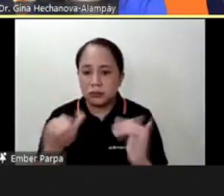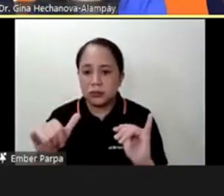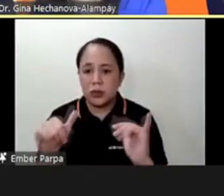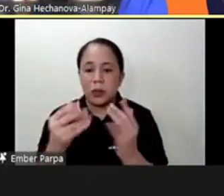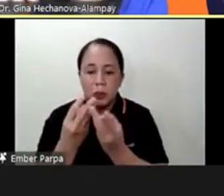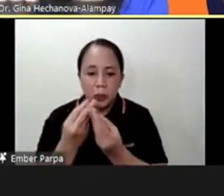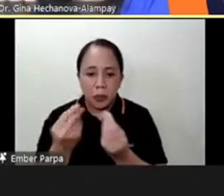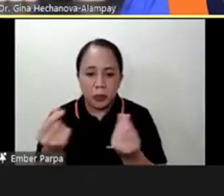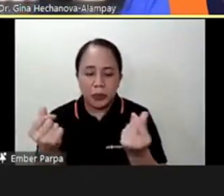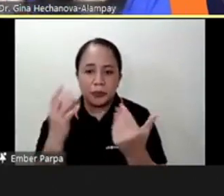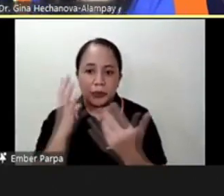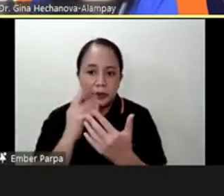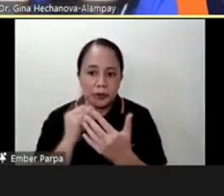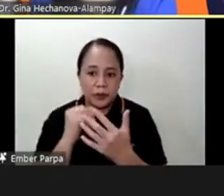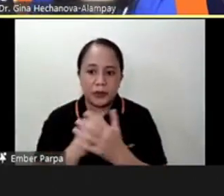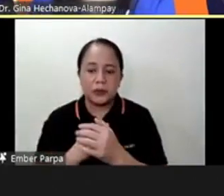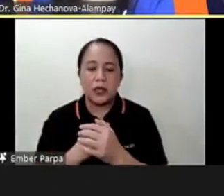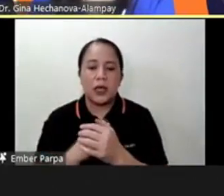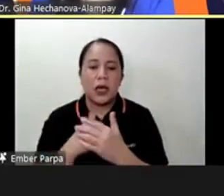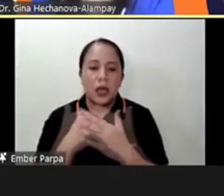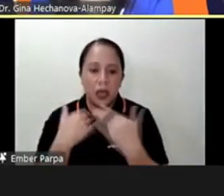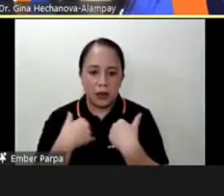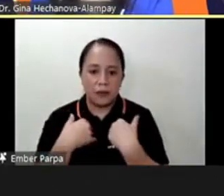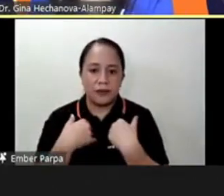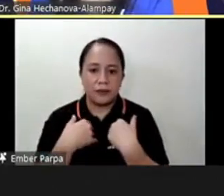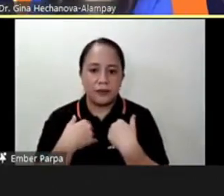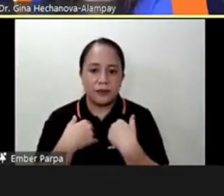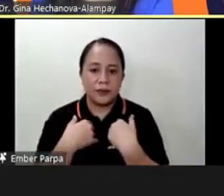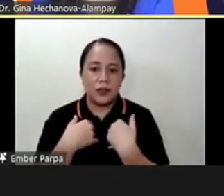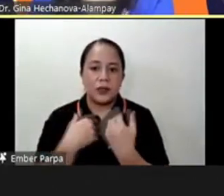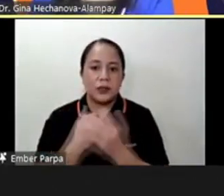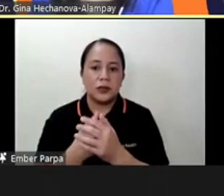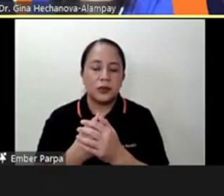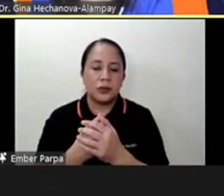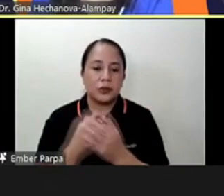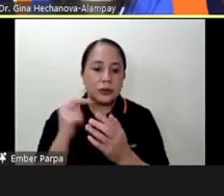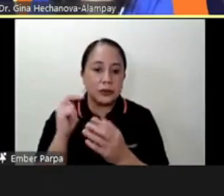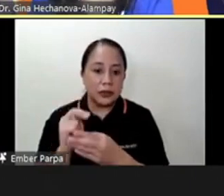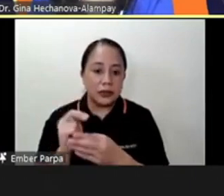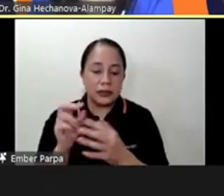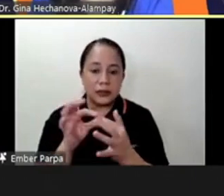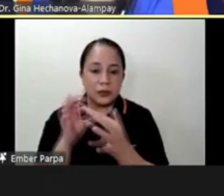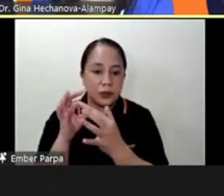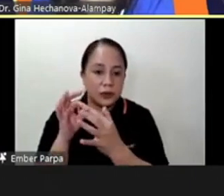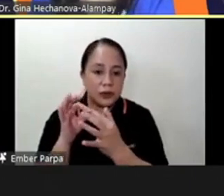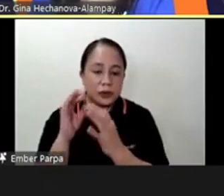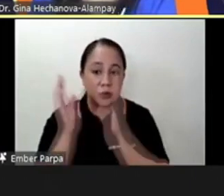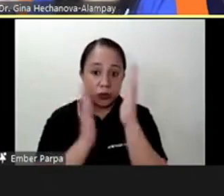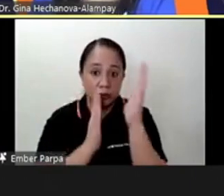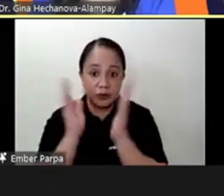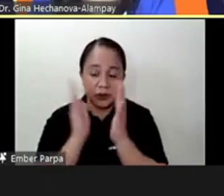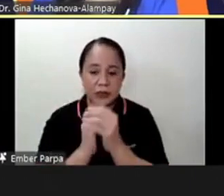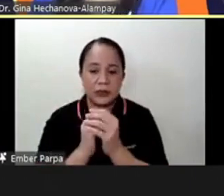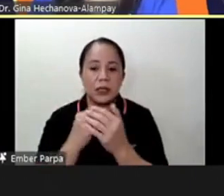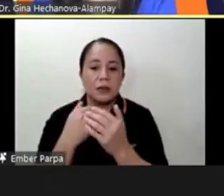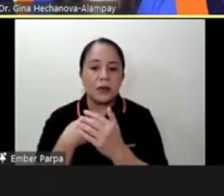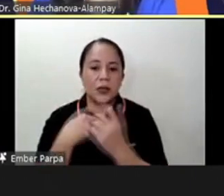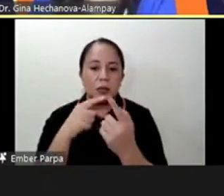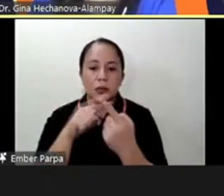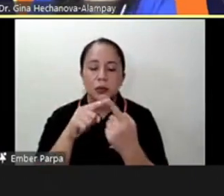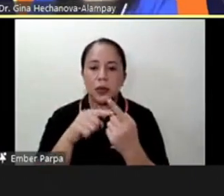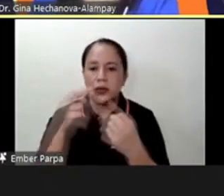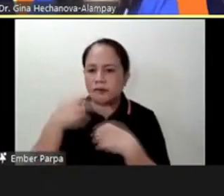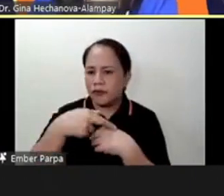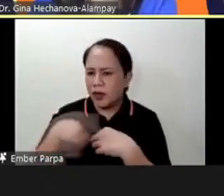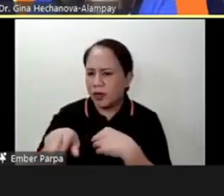that experience. And then, of course, for those who may need specialized services, then either a referral